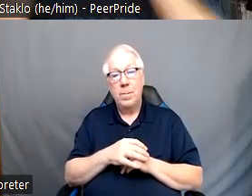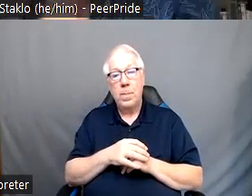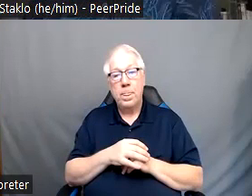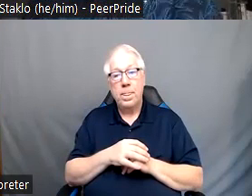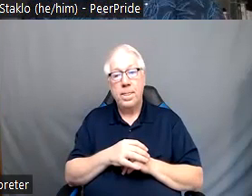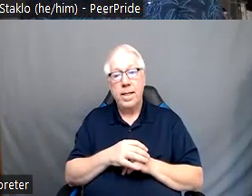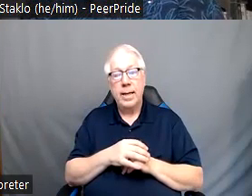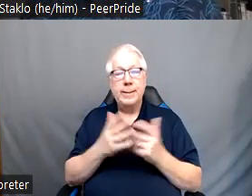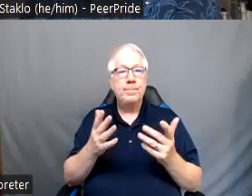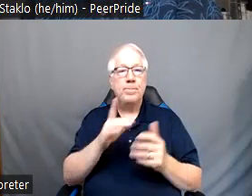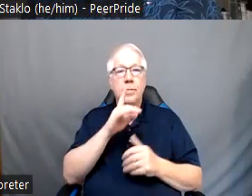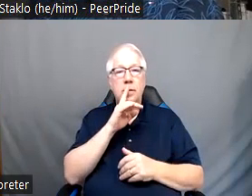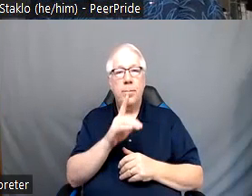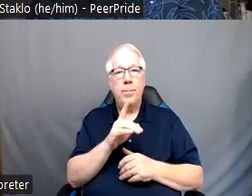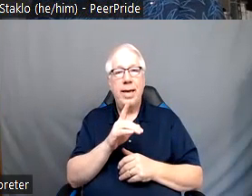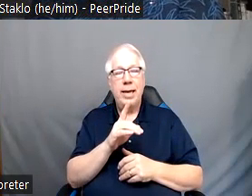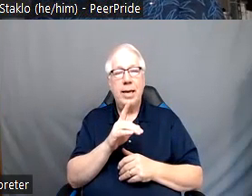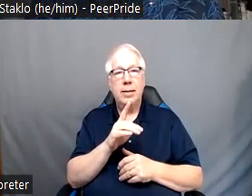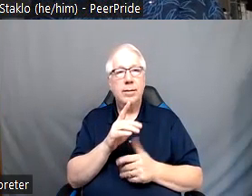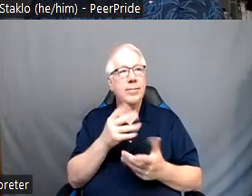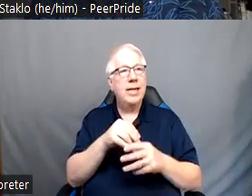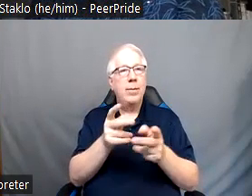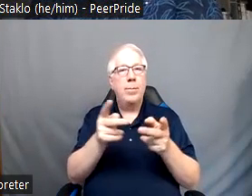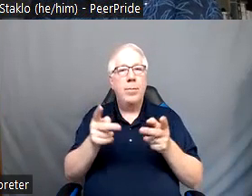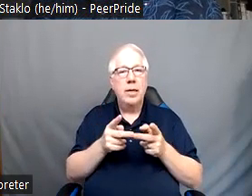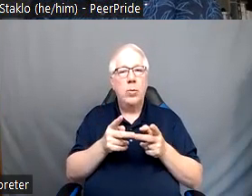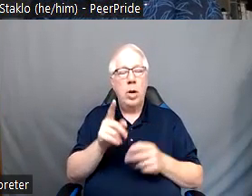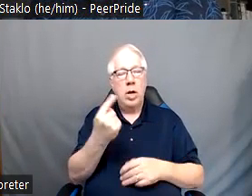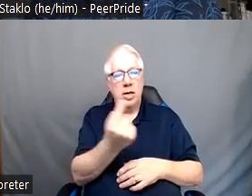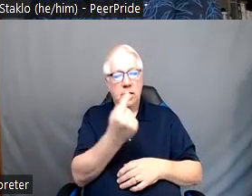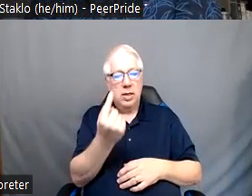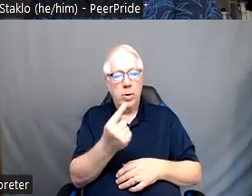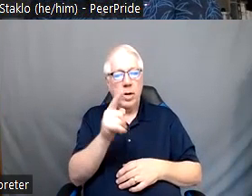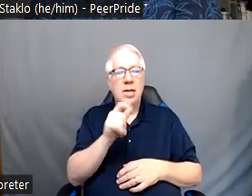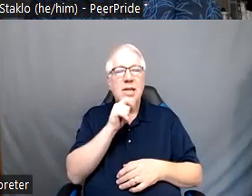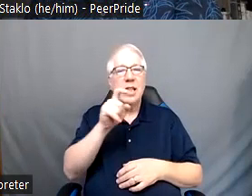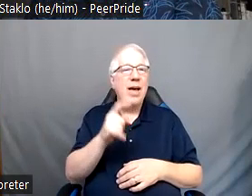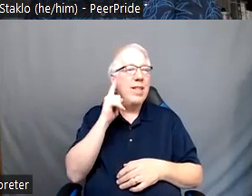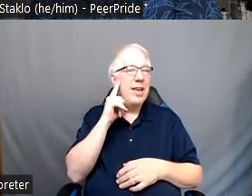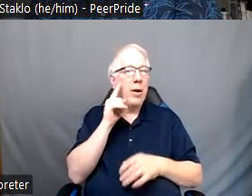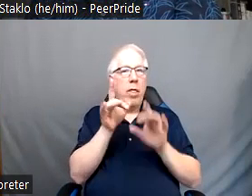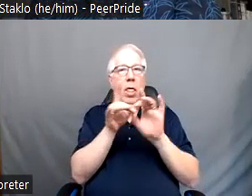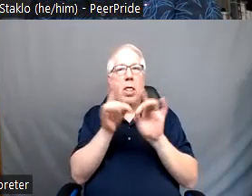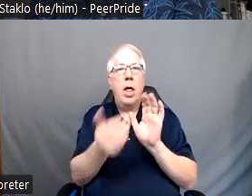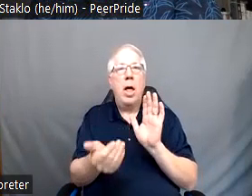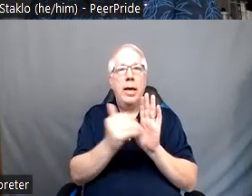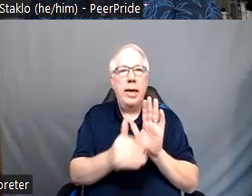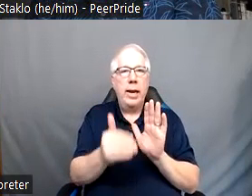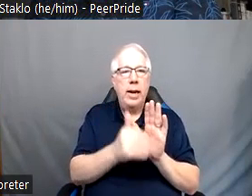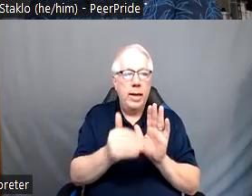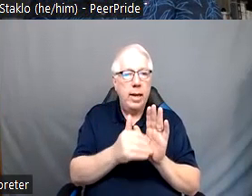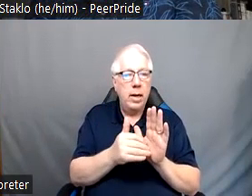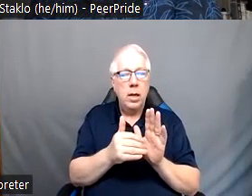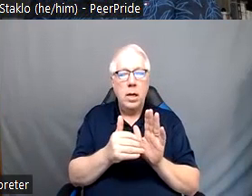But just being a space where somebody doesn't have to hear that over and over again, and being a space